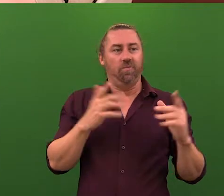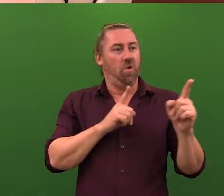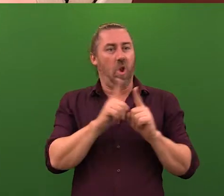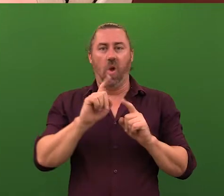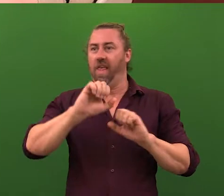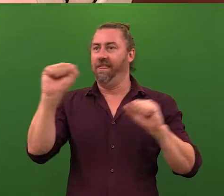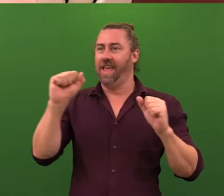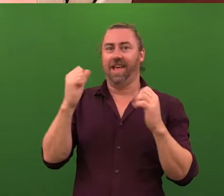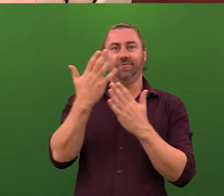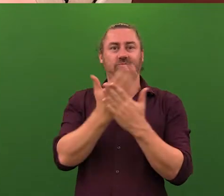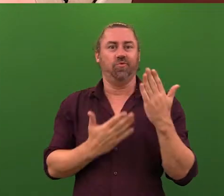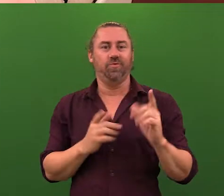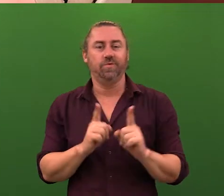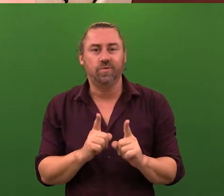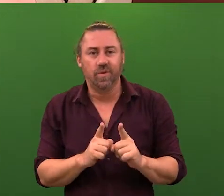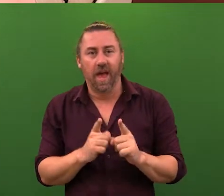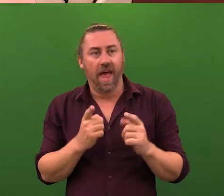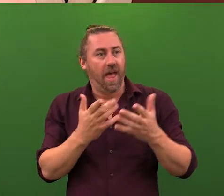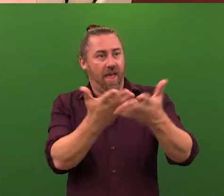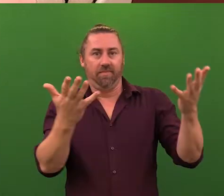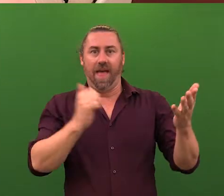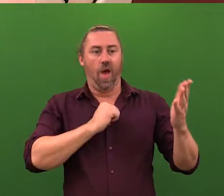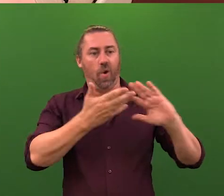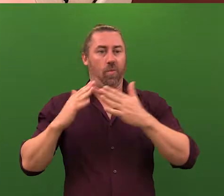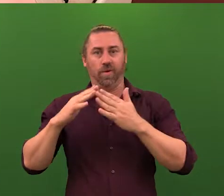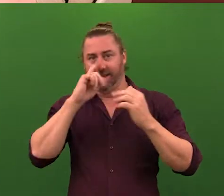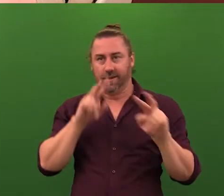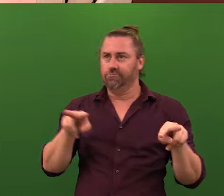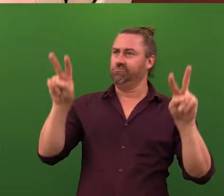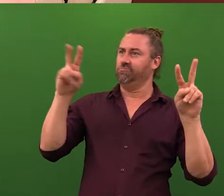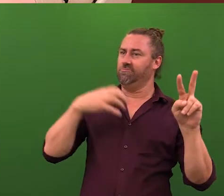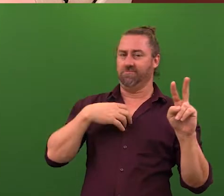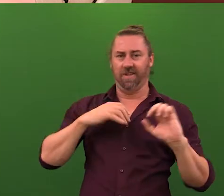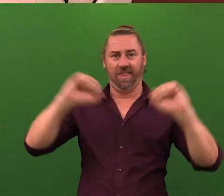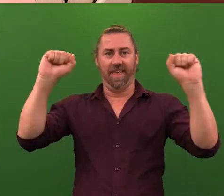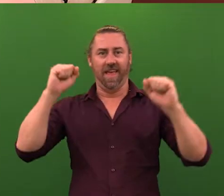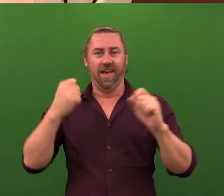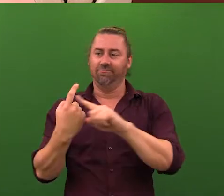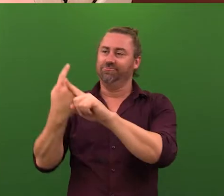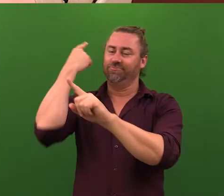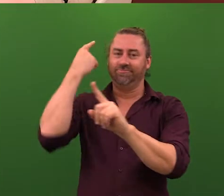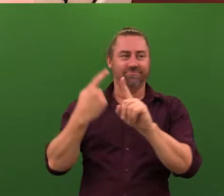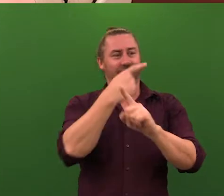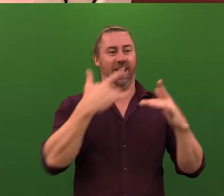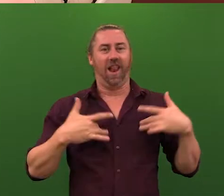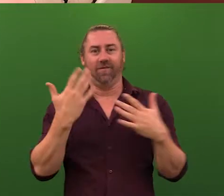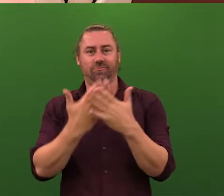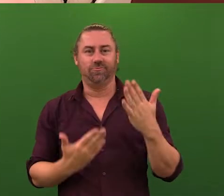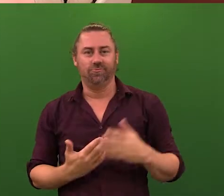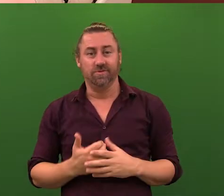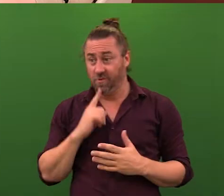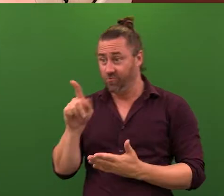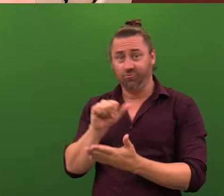learning about their stories and, letting the wider community hear those stories as well. Yeah. I was thinking just that you give us